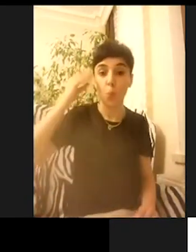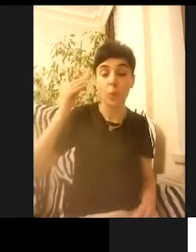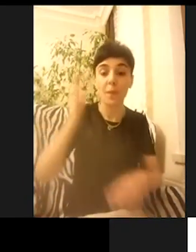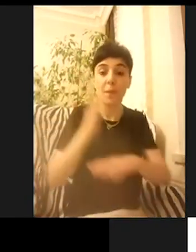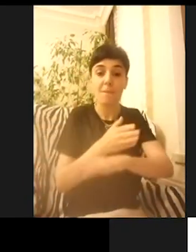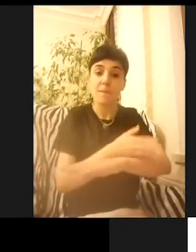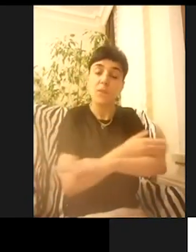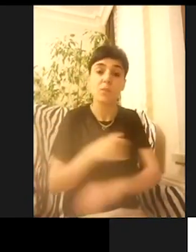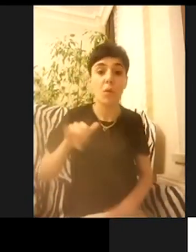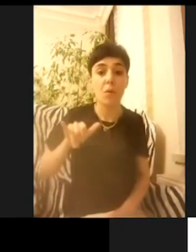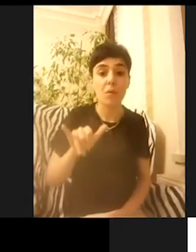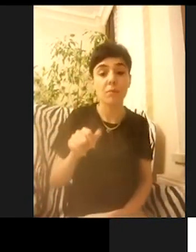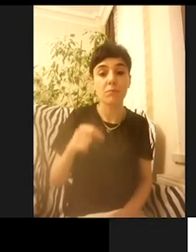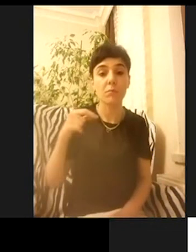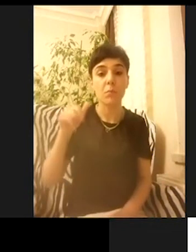platform